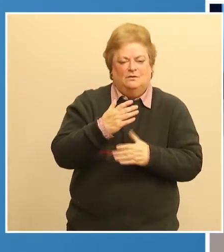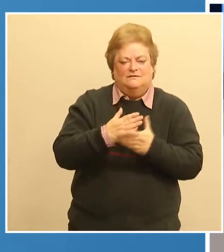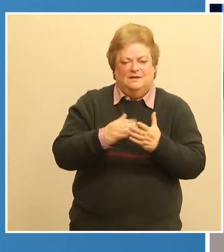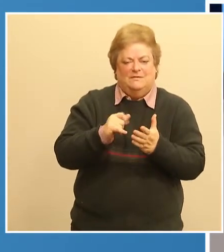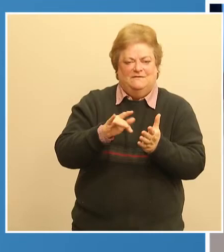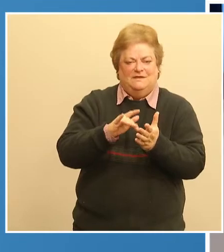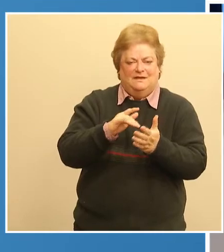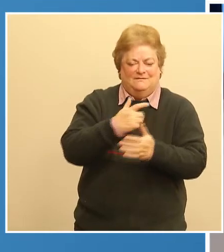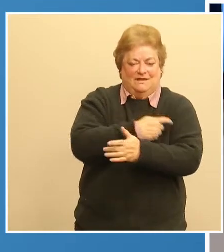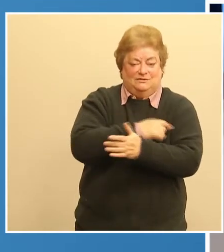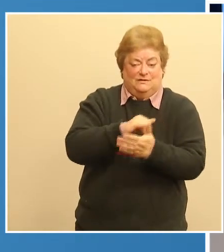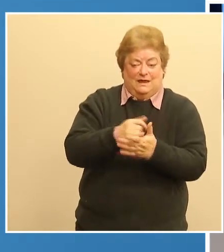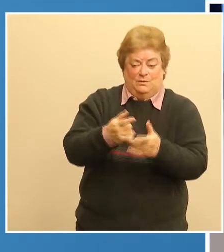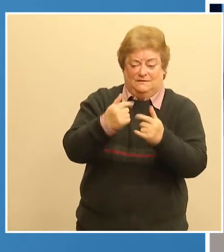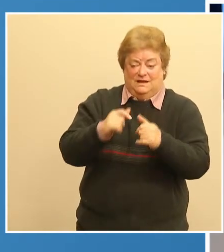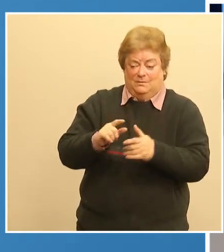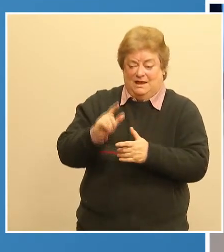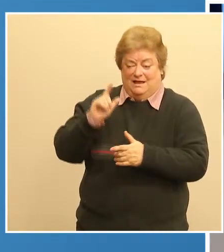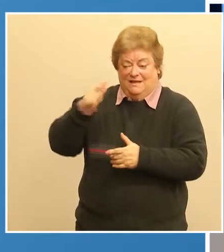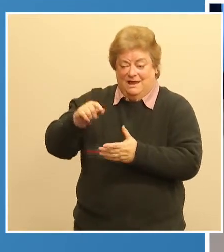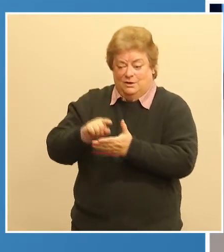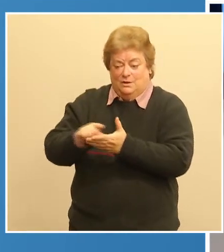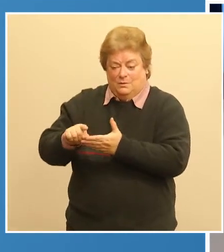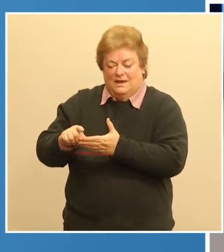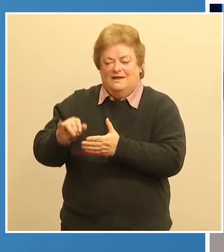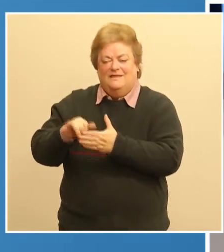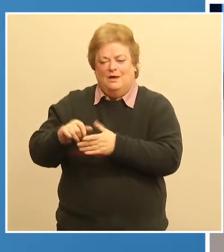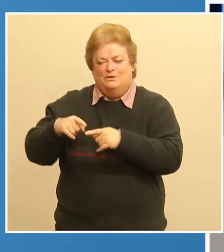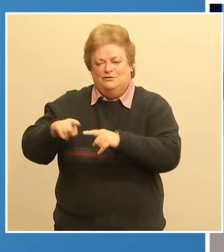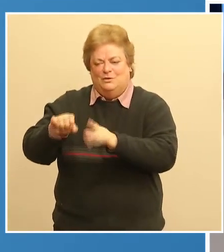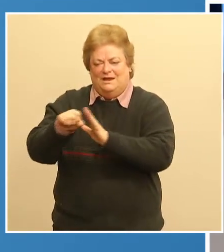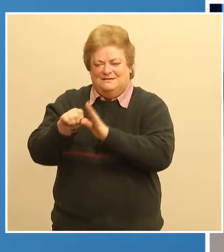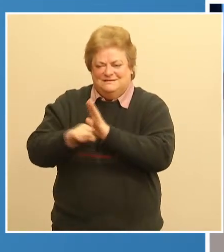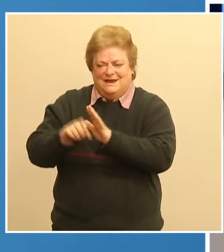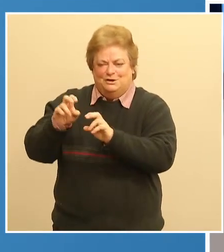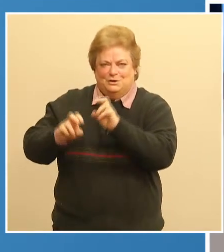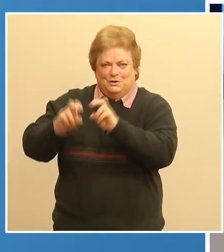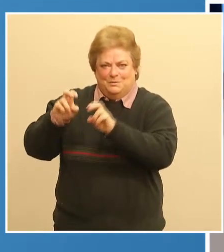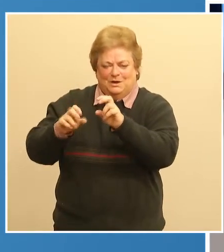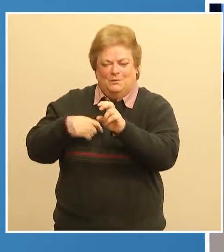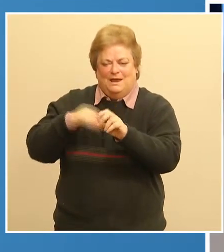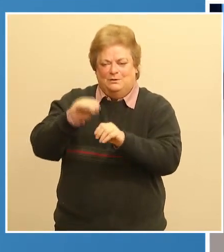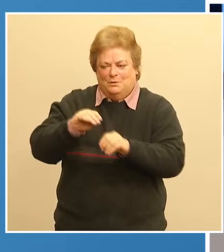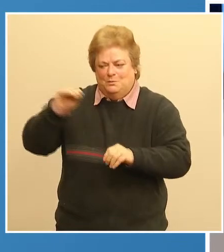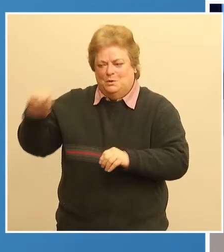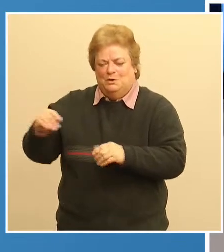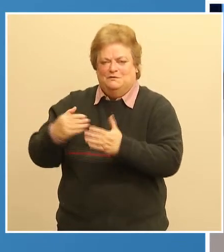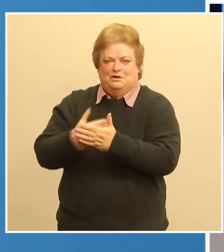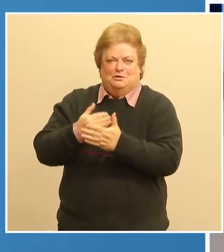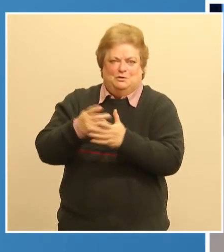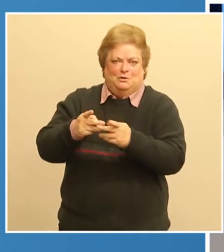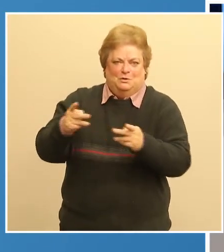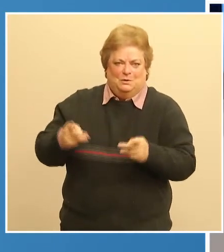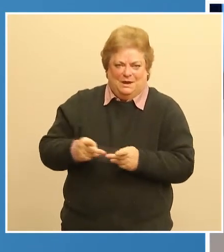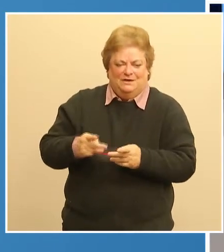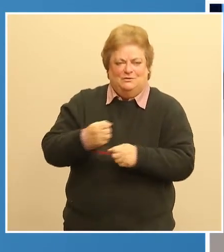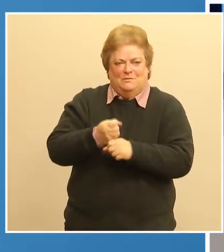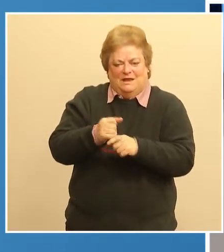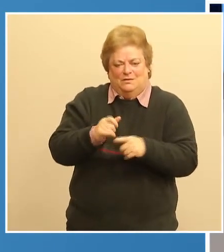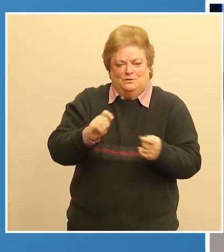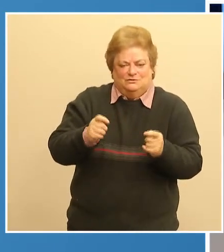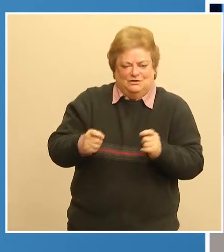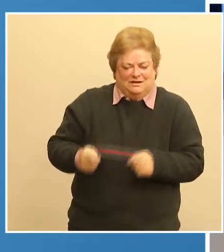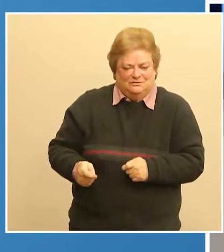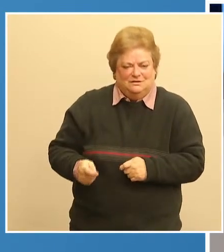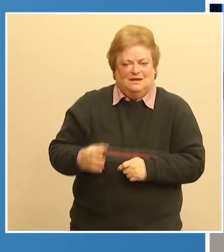coming in later in the week was also then the state tournament was starting and we had to change locations and make adjustments, and we